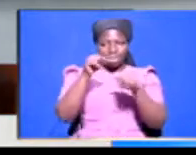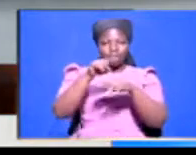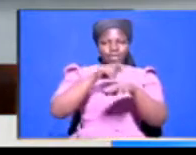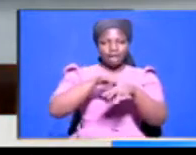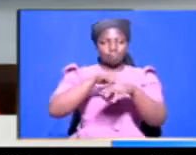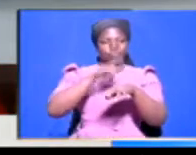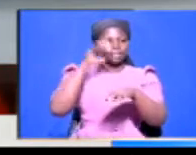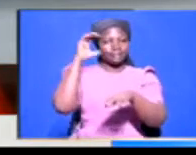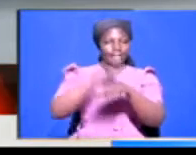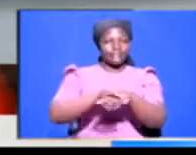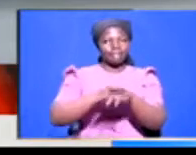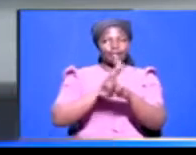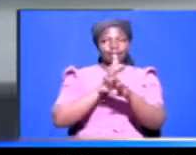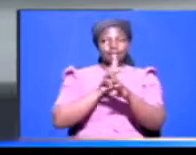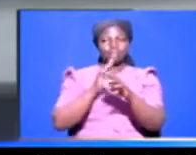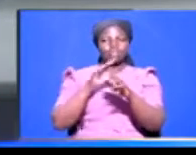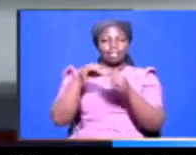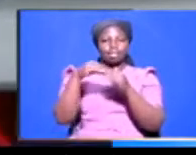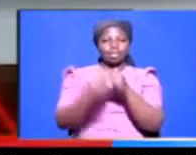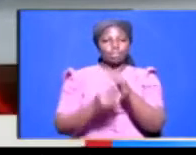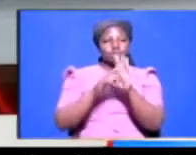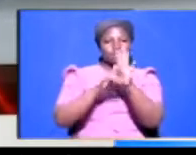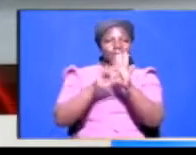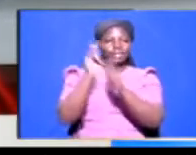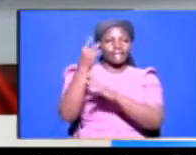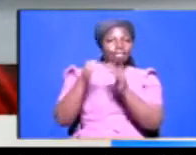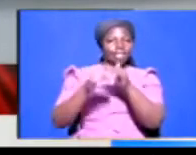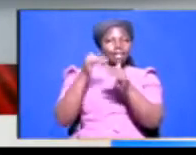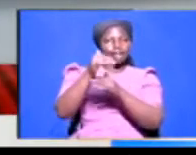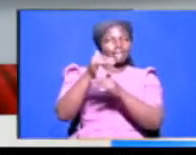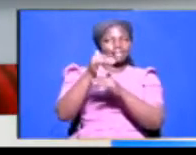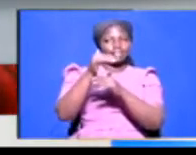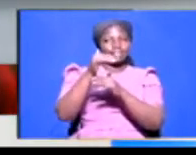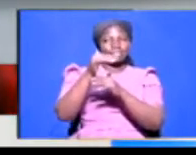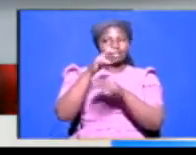to represent Kenya in next season's CAF Champions League. So, in short, you can indeed say.